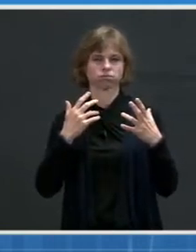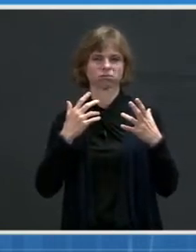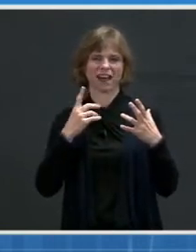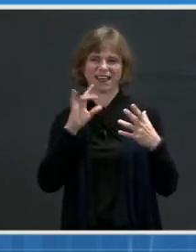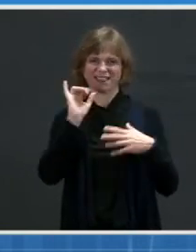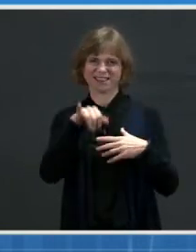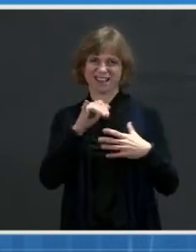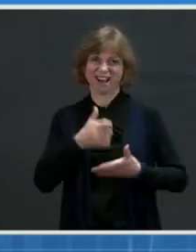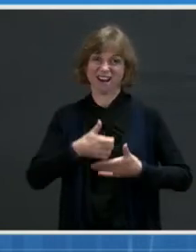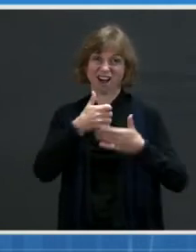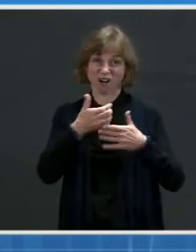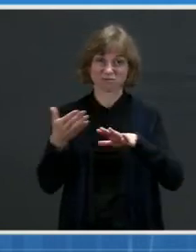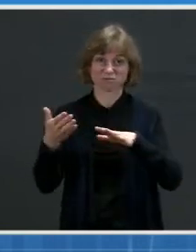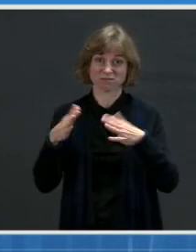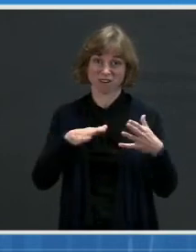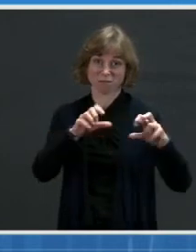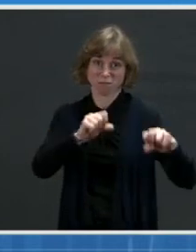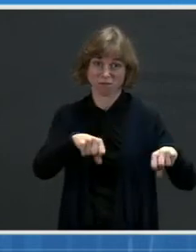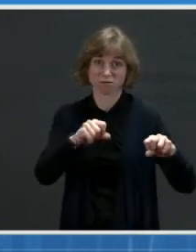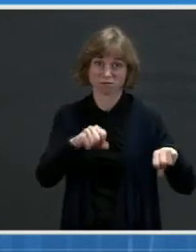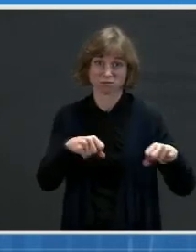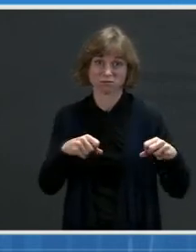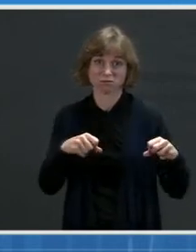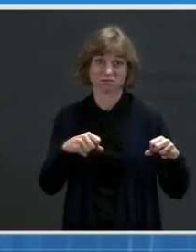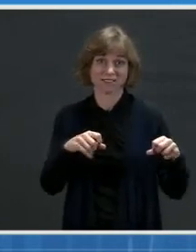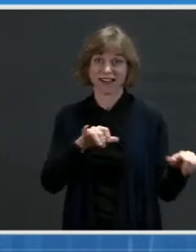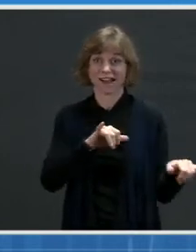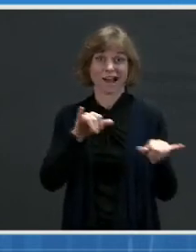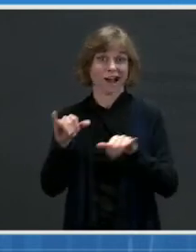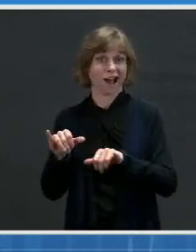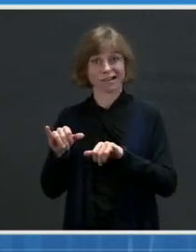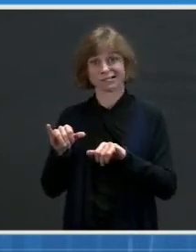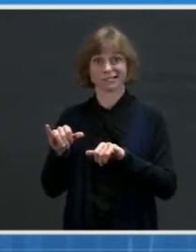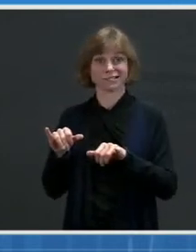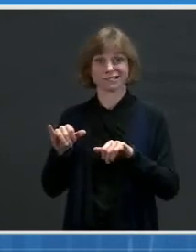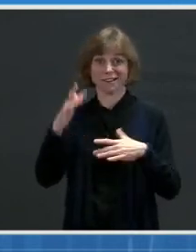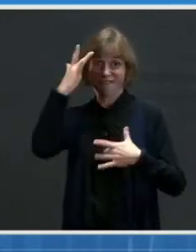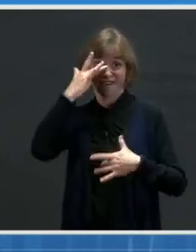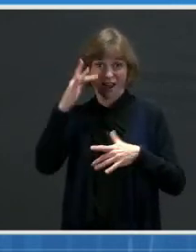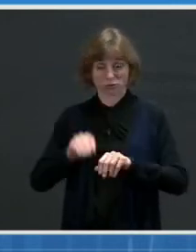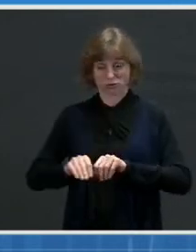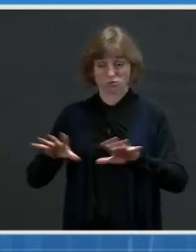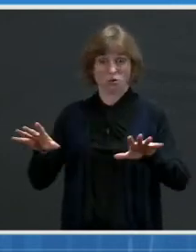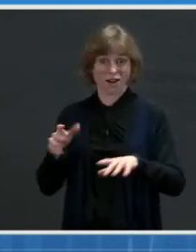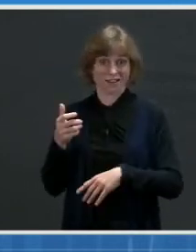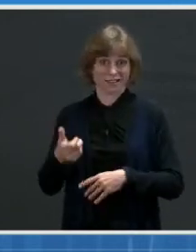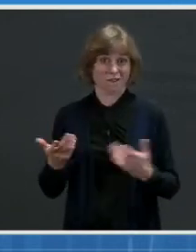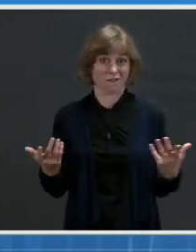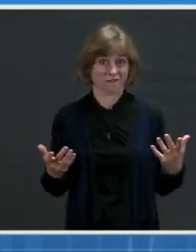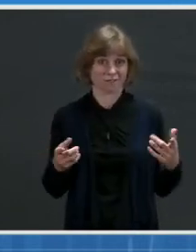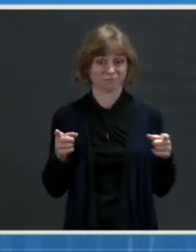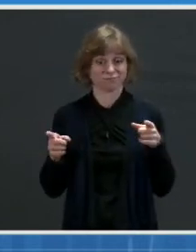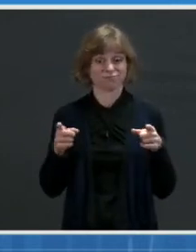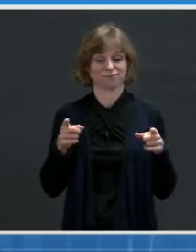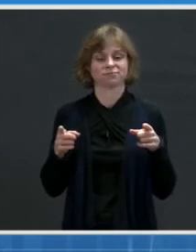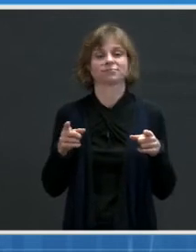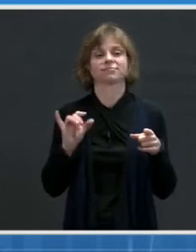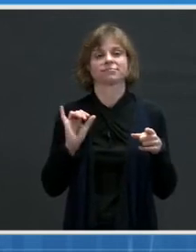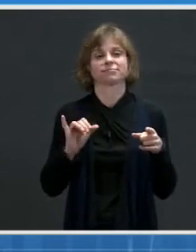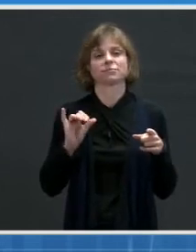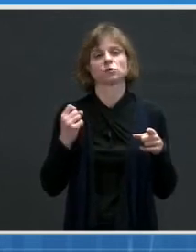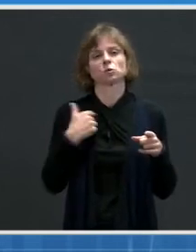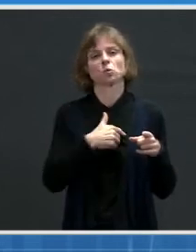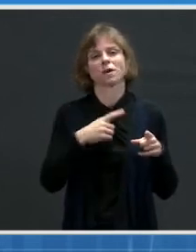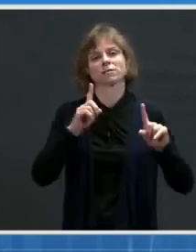and mortality as the actual virus replication itself. And in that regard, a variety of drugs have been